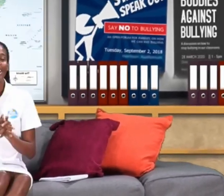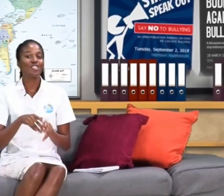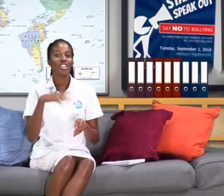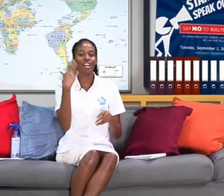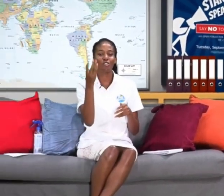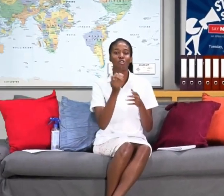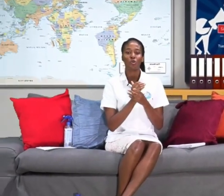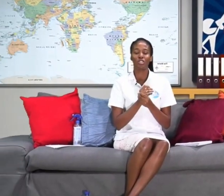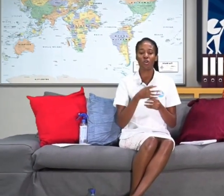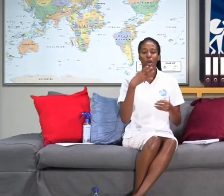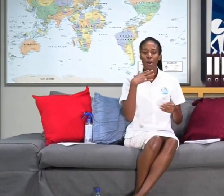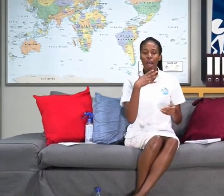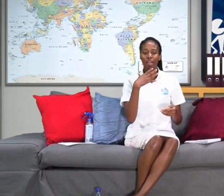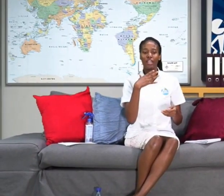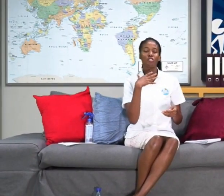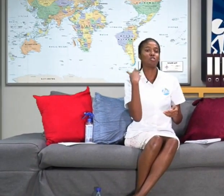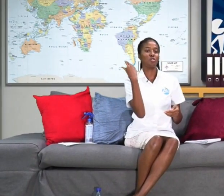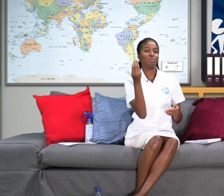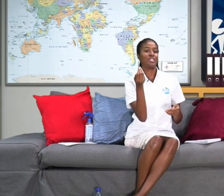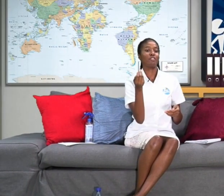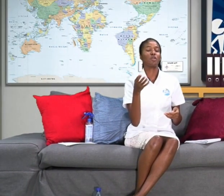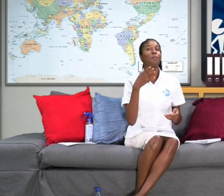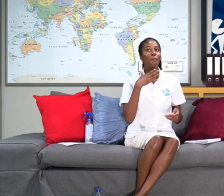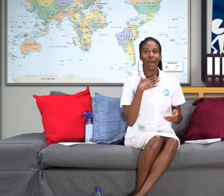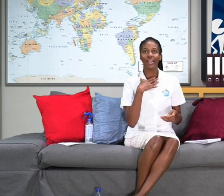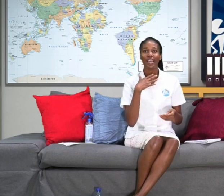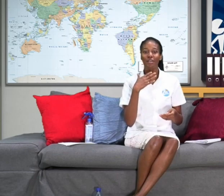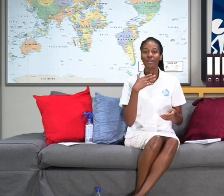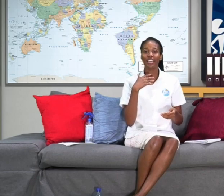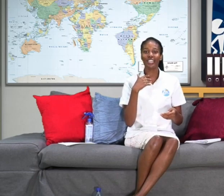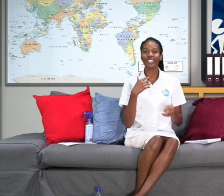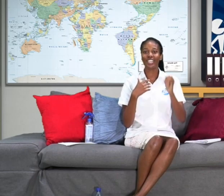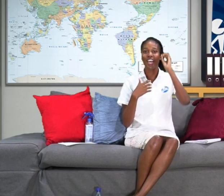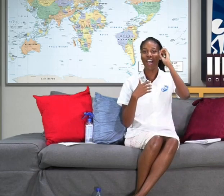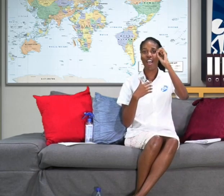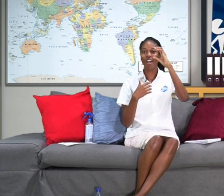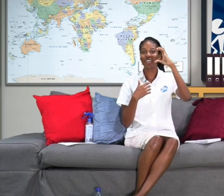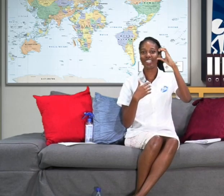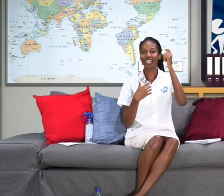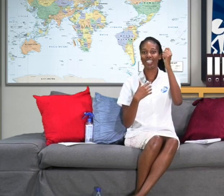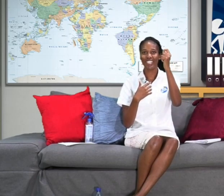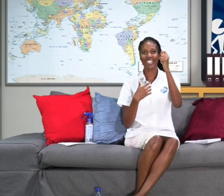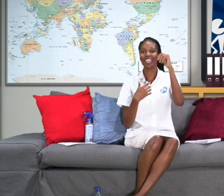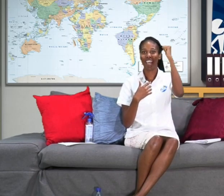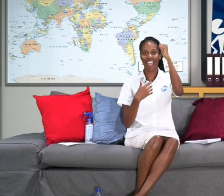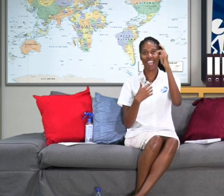Great. So I think I should also do it. So I think I should introduce myself. So my name is